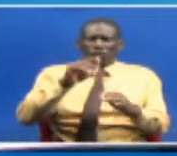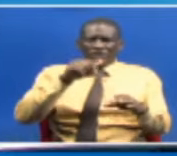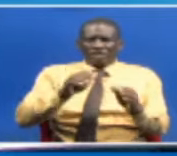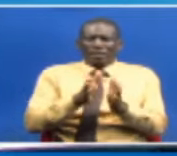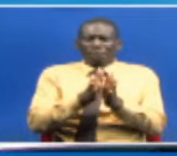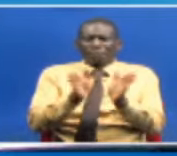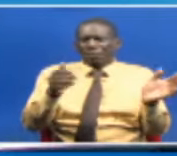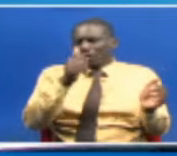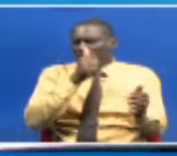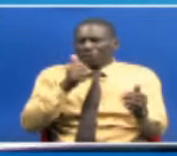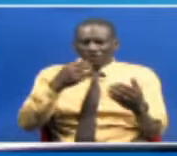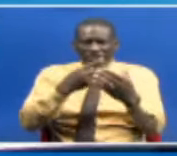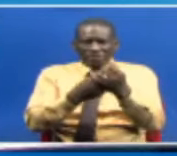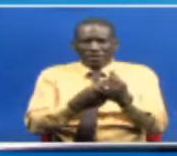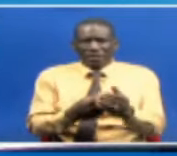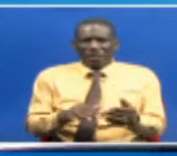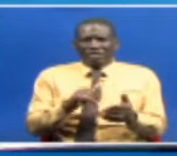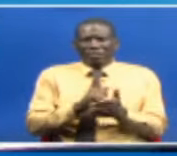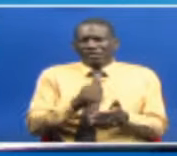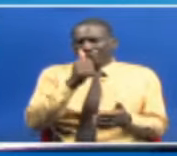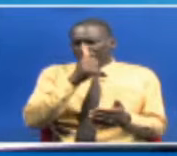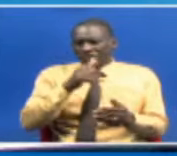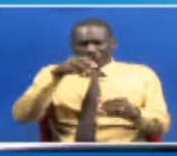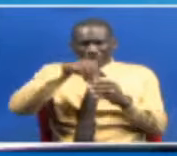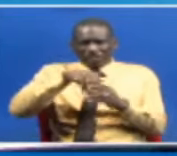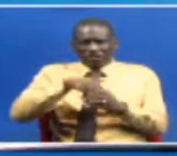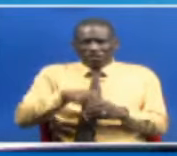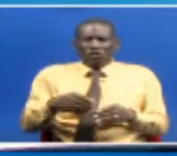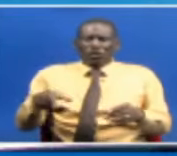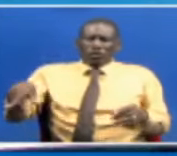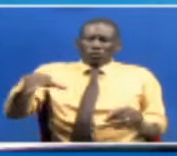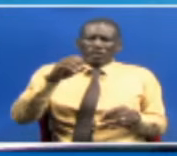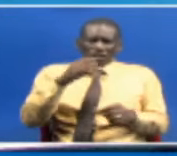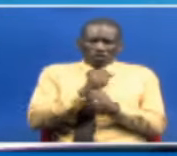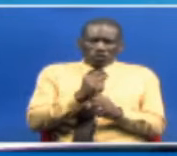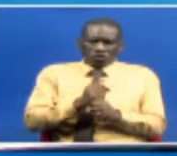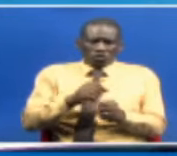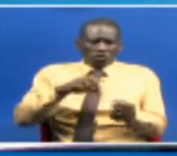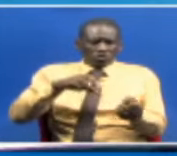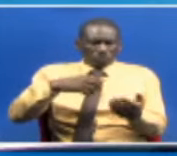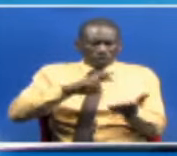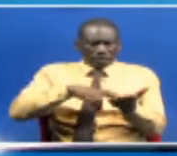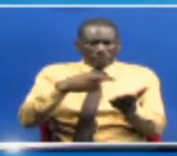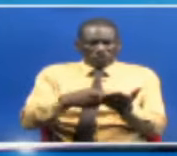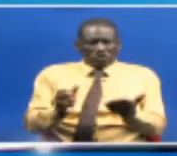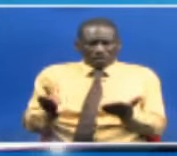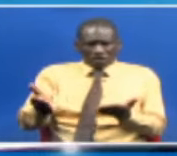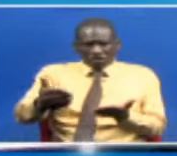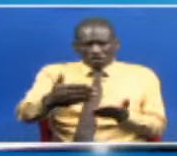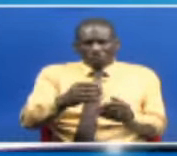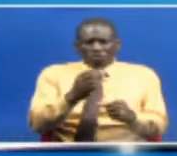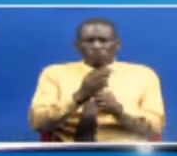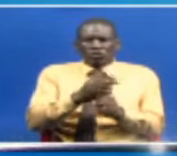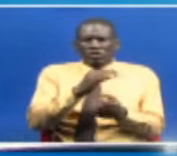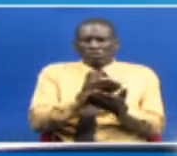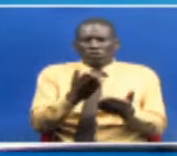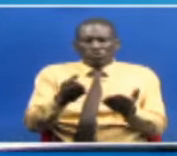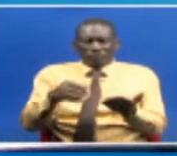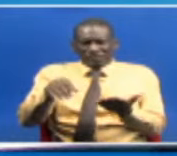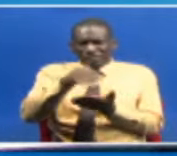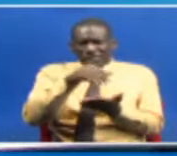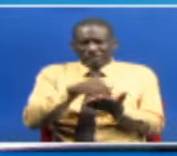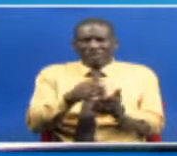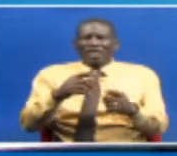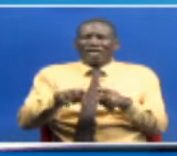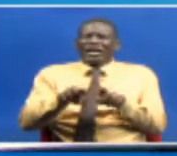public-private partnership, that's private investment. We will do revenue allocation for throughput use of some of these facilities. But like I